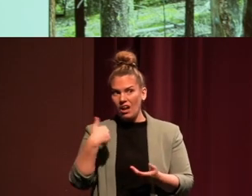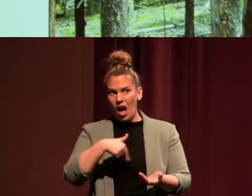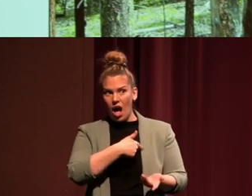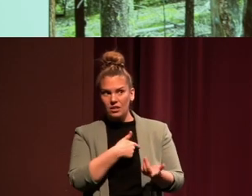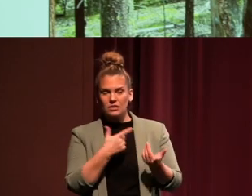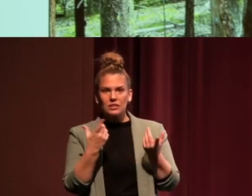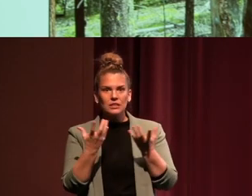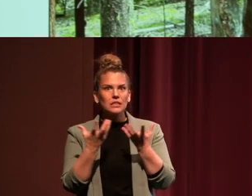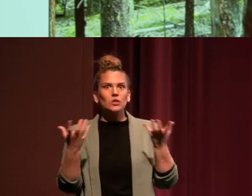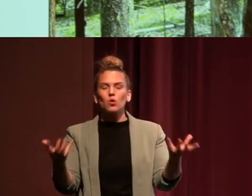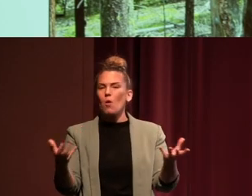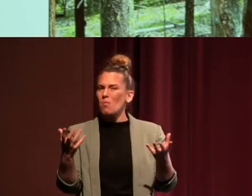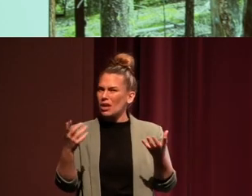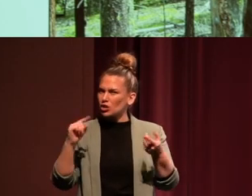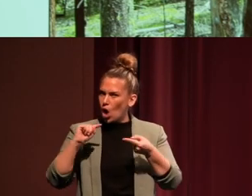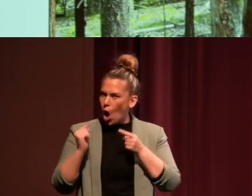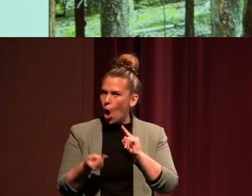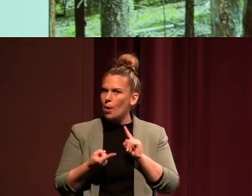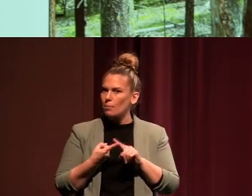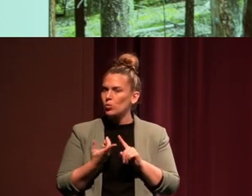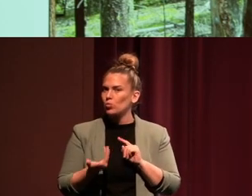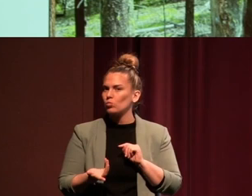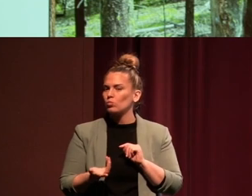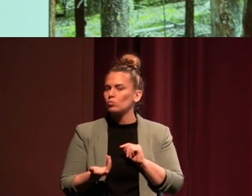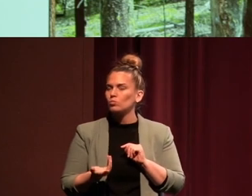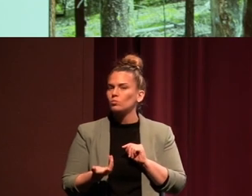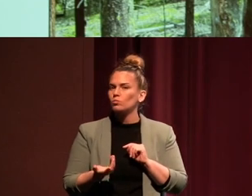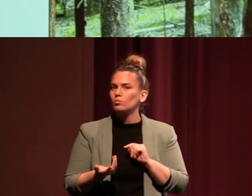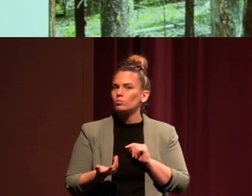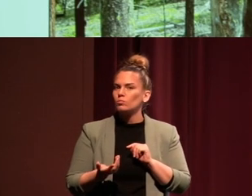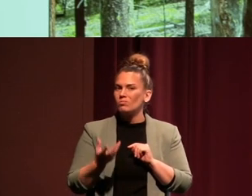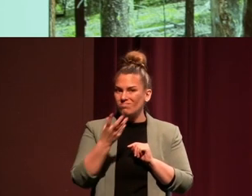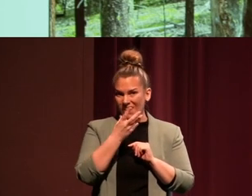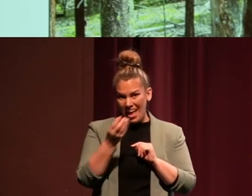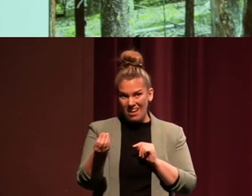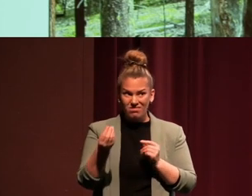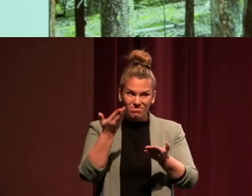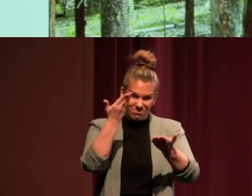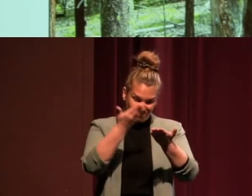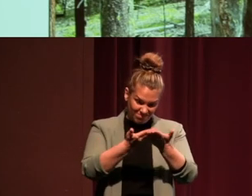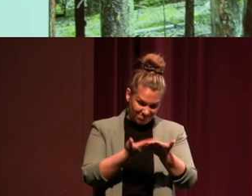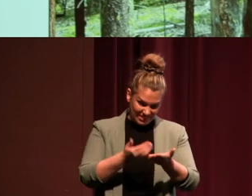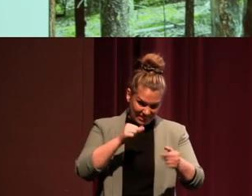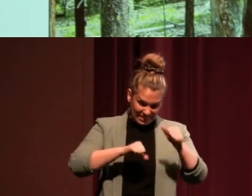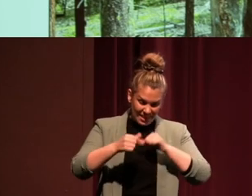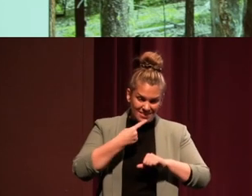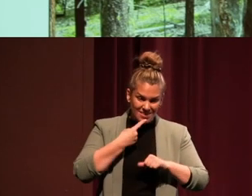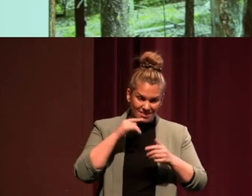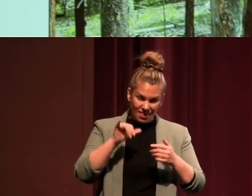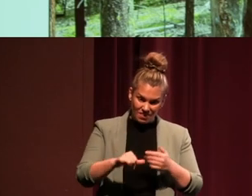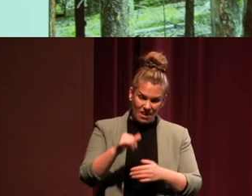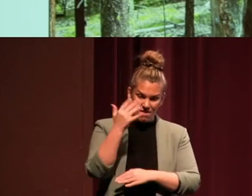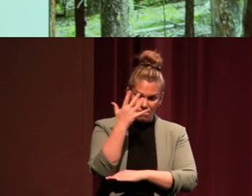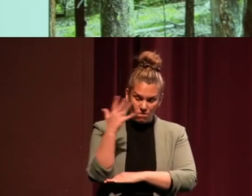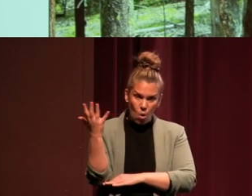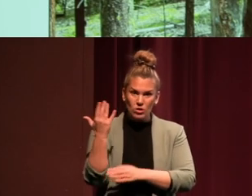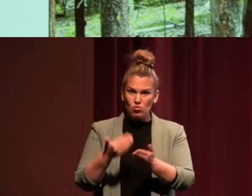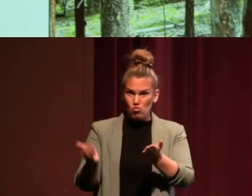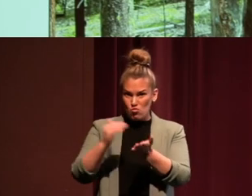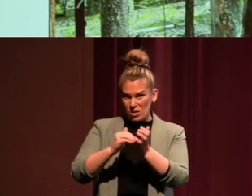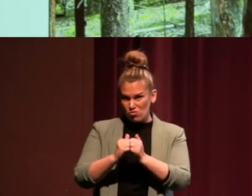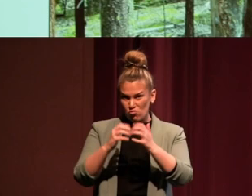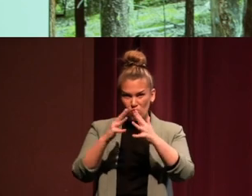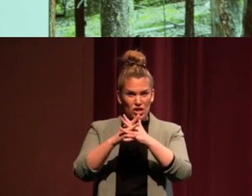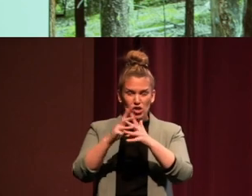And I'm absolutely convinced, based on the weight of scientific evidence, that forest restoration is a giant step